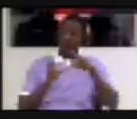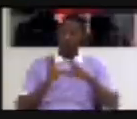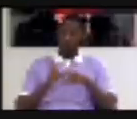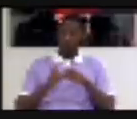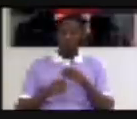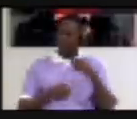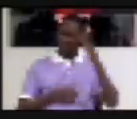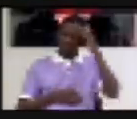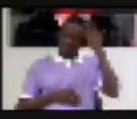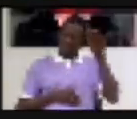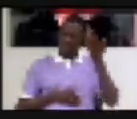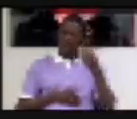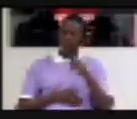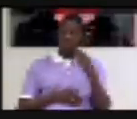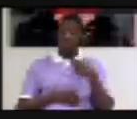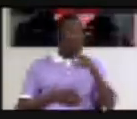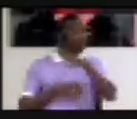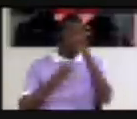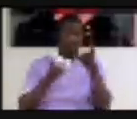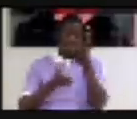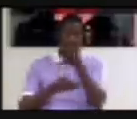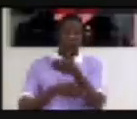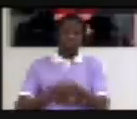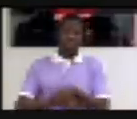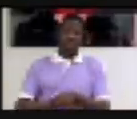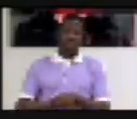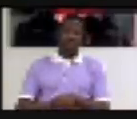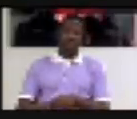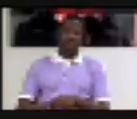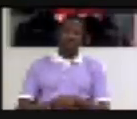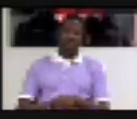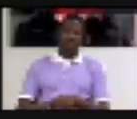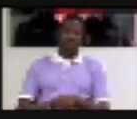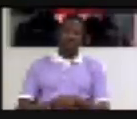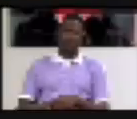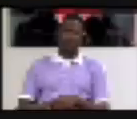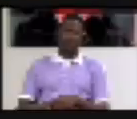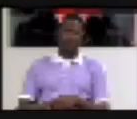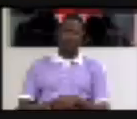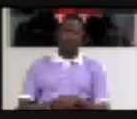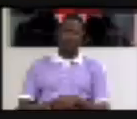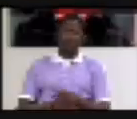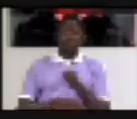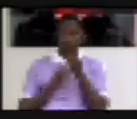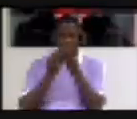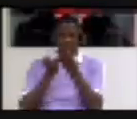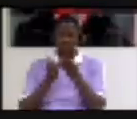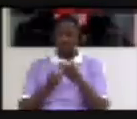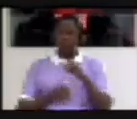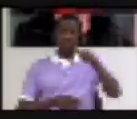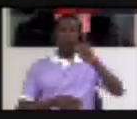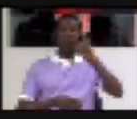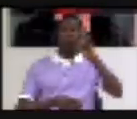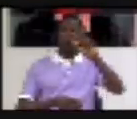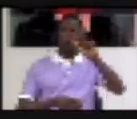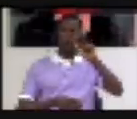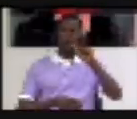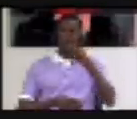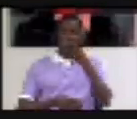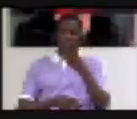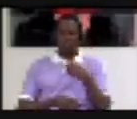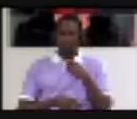You mentioned that the NIA were interrupting some of the duties that you had at the